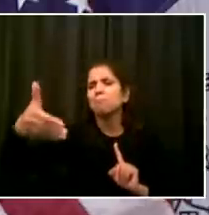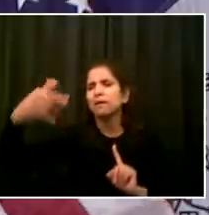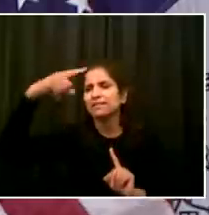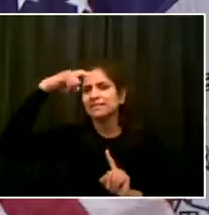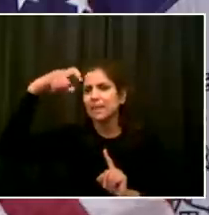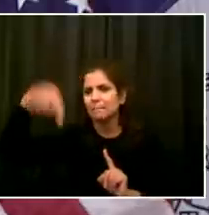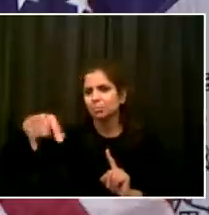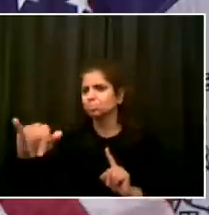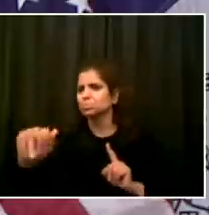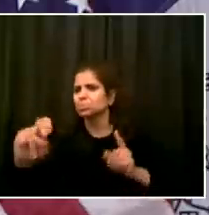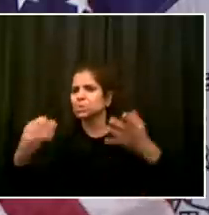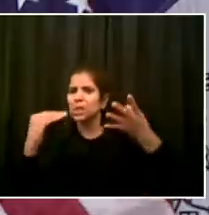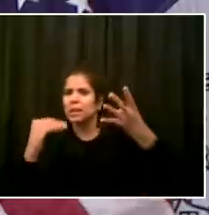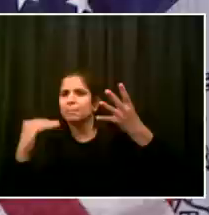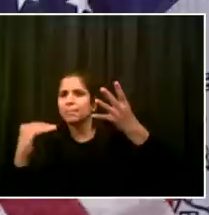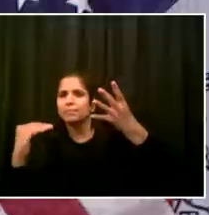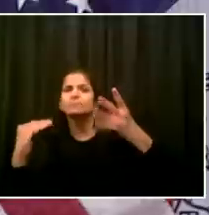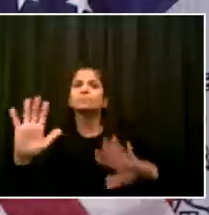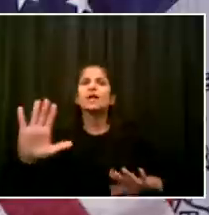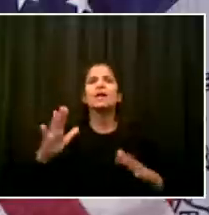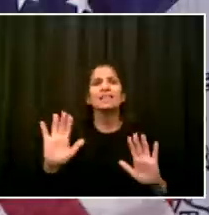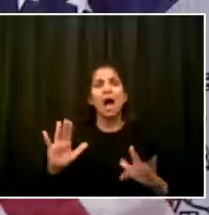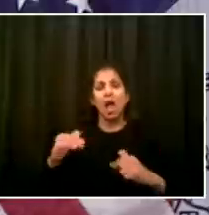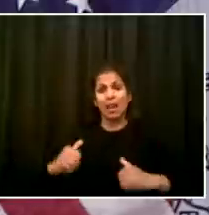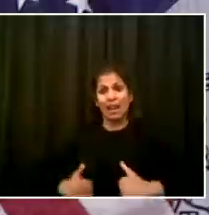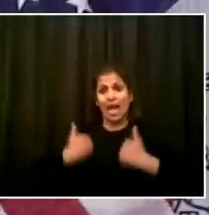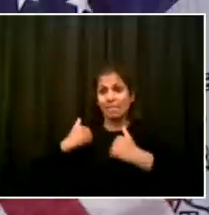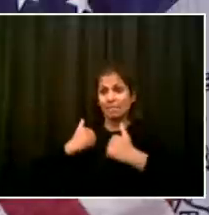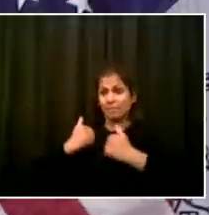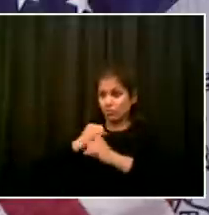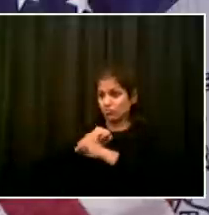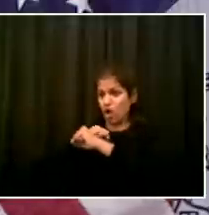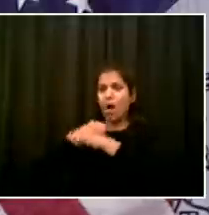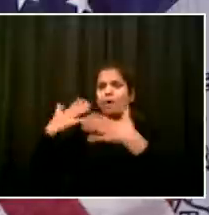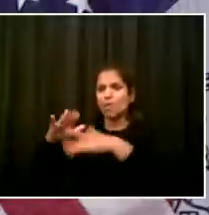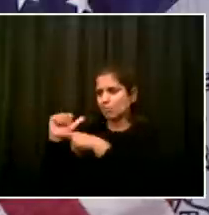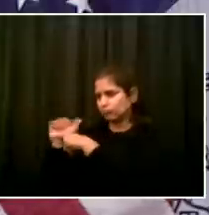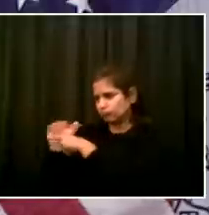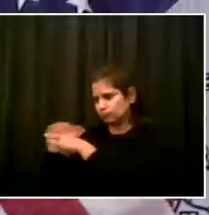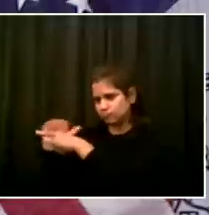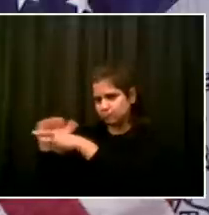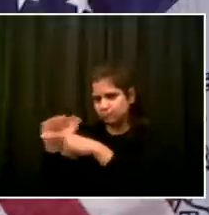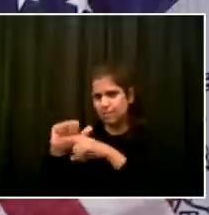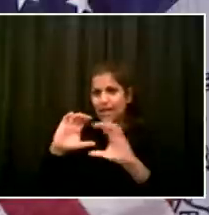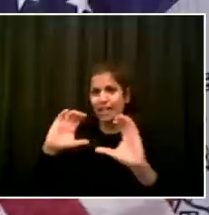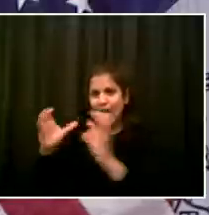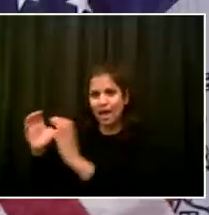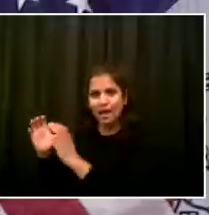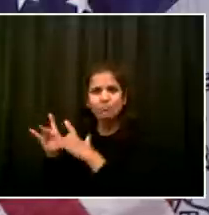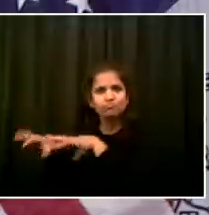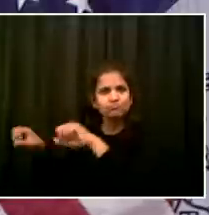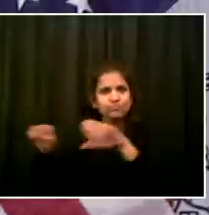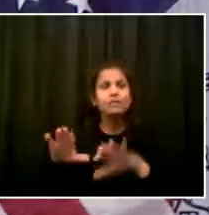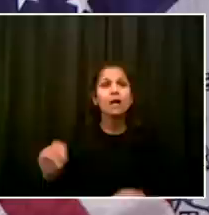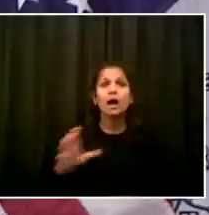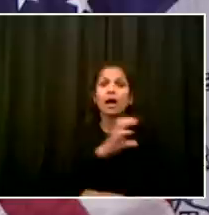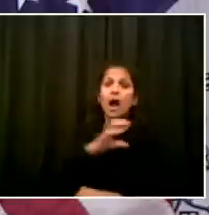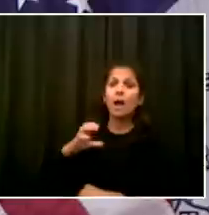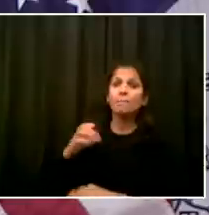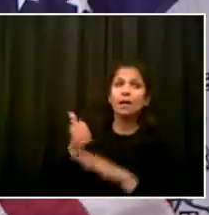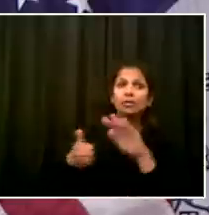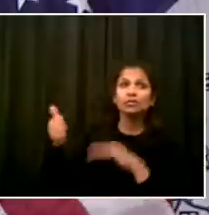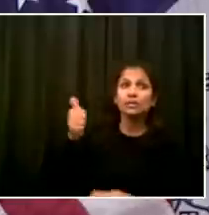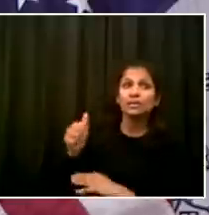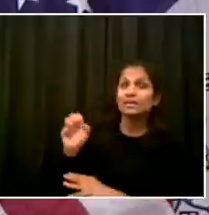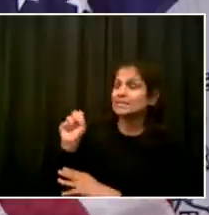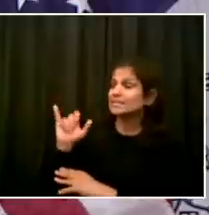us about what you're doing to get the lifeguards ready and when you would have them ready so that if we could move forward, we know that piece is